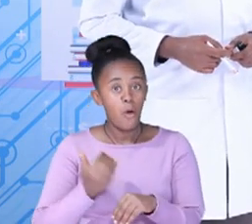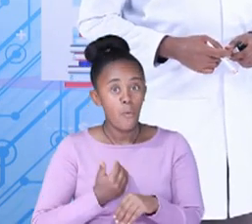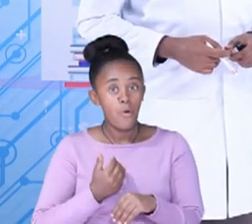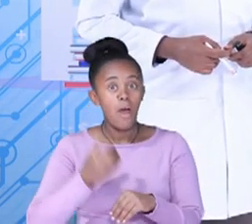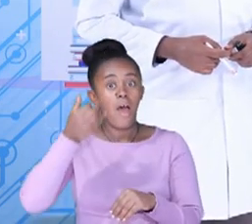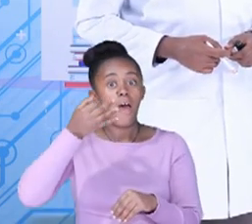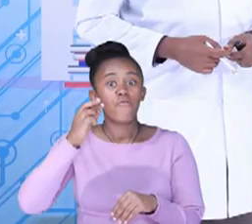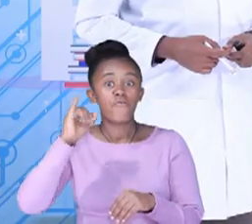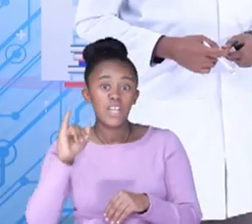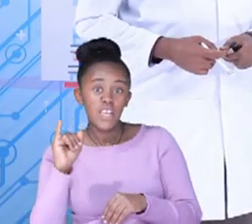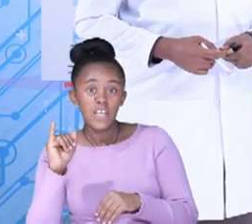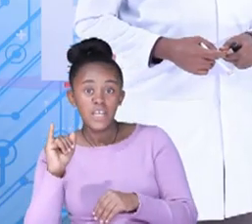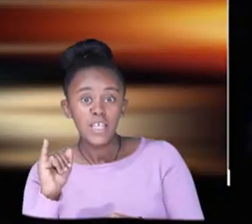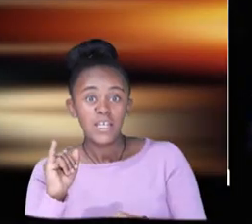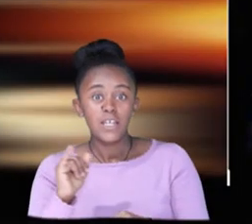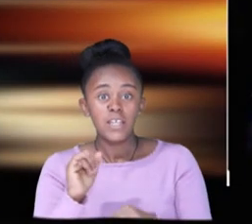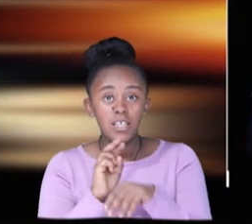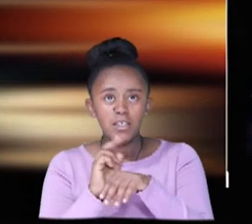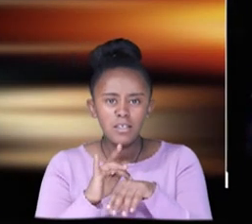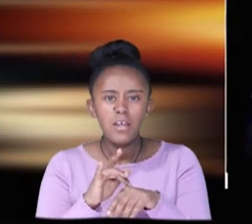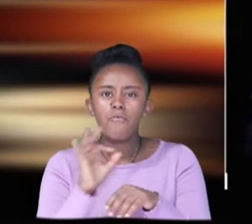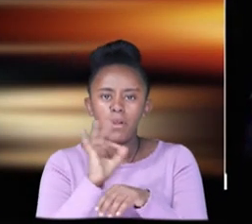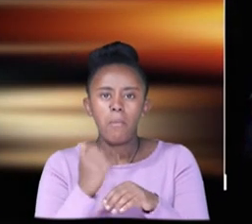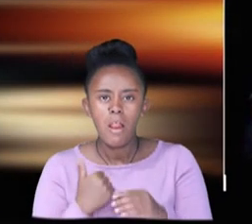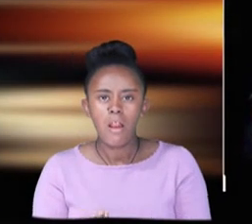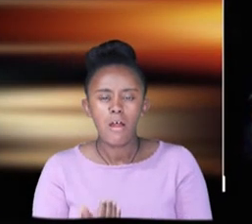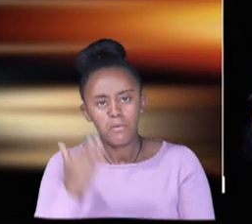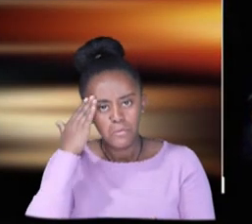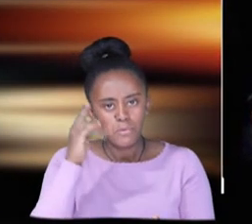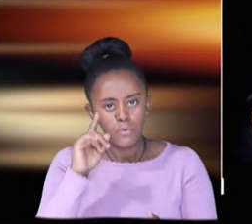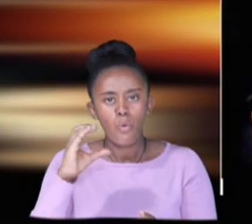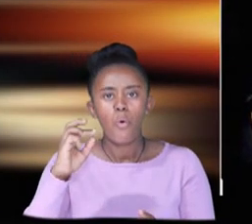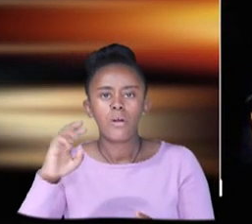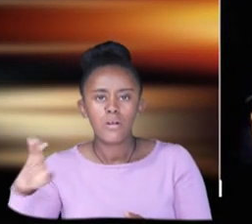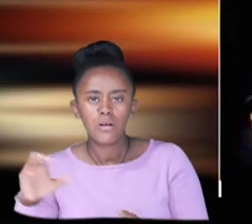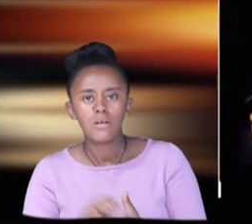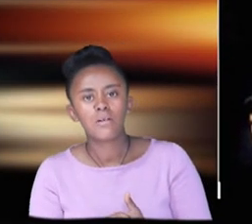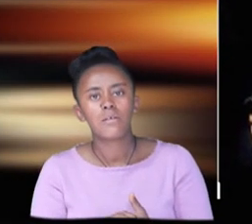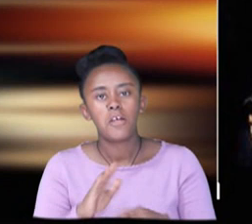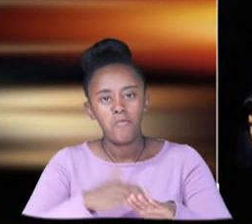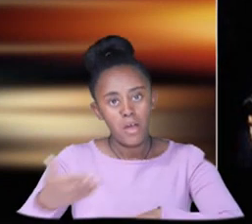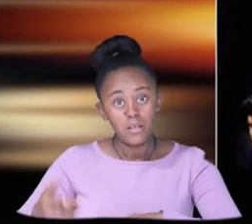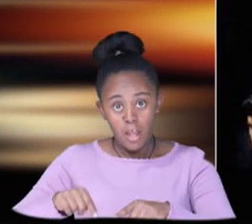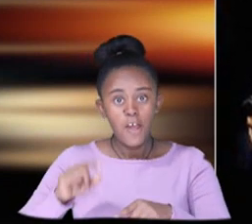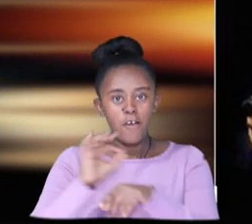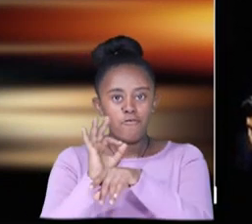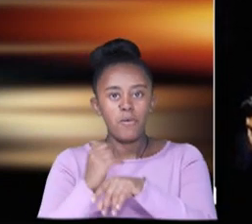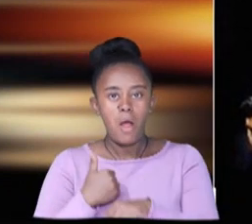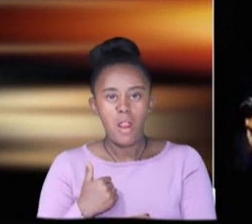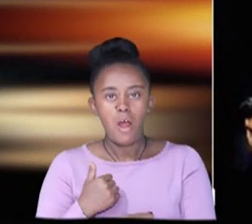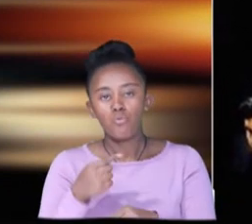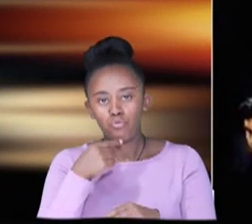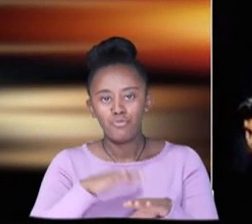Afri cinema, there is a film today known to be The Core. I will invite you to watch